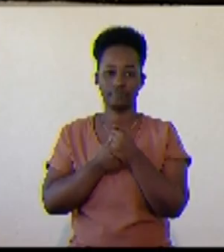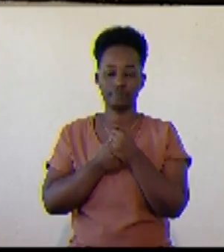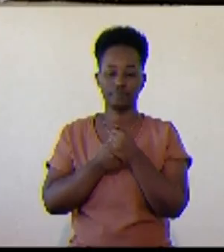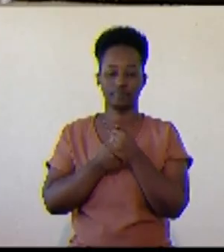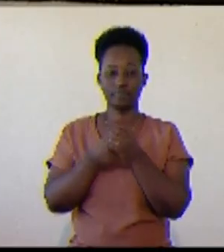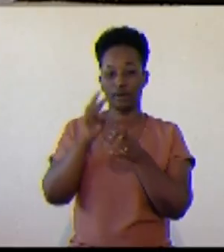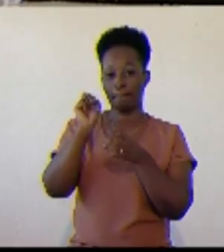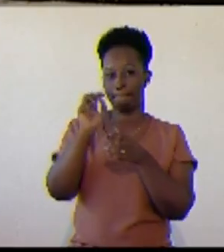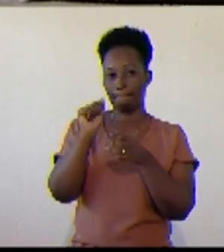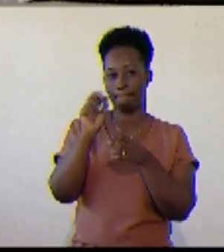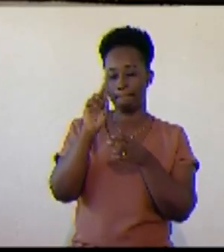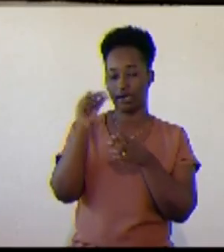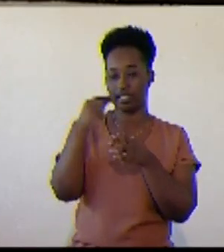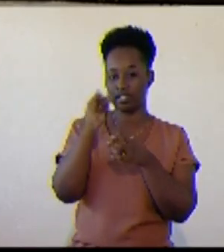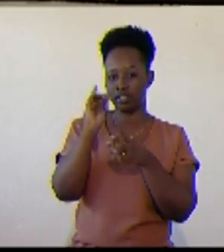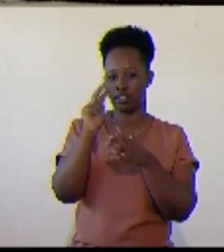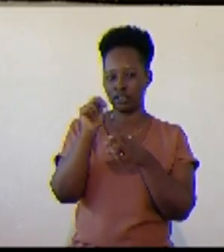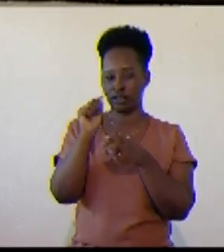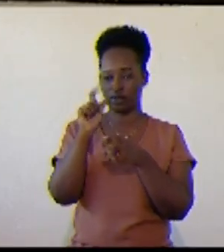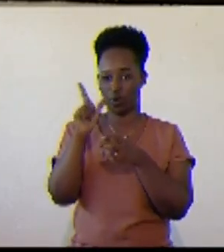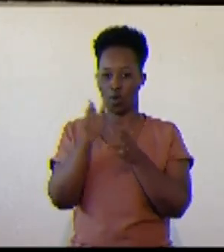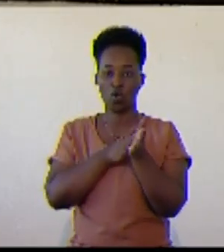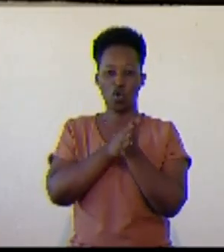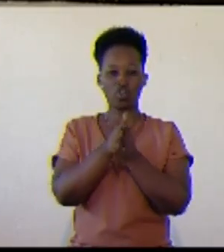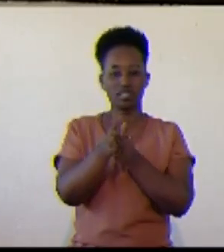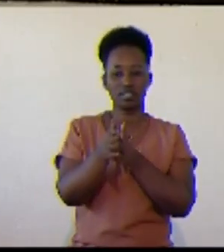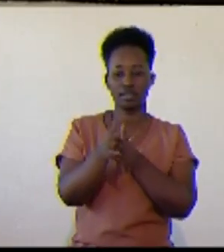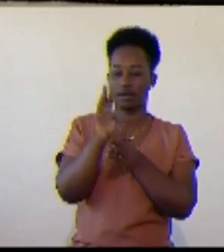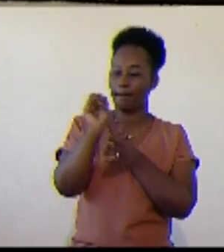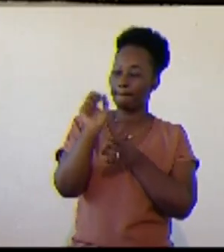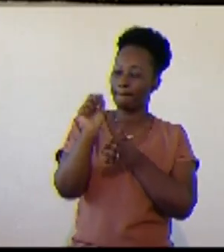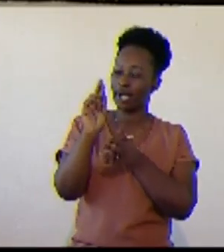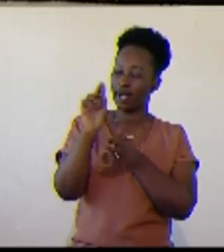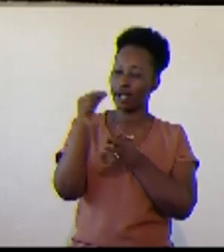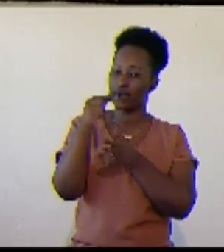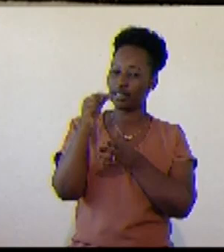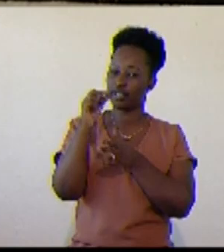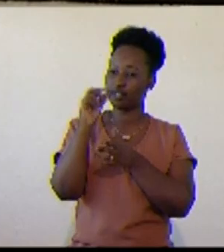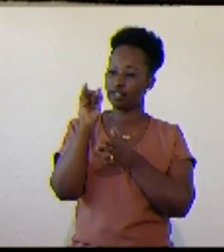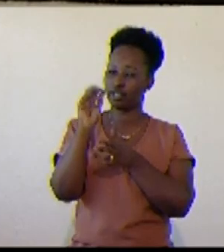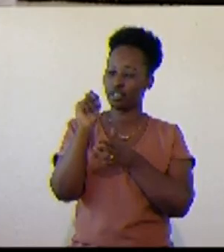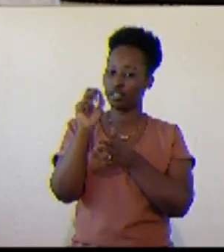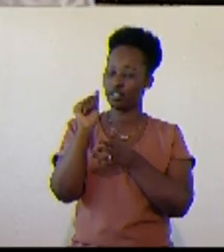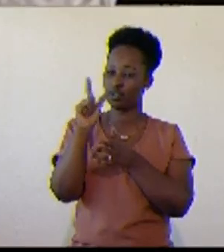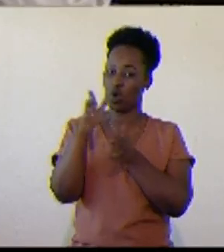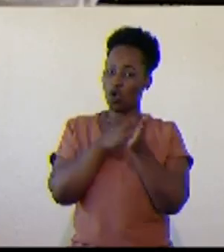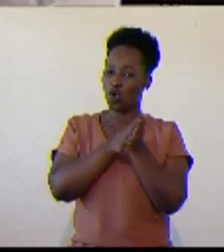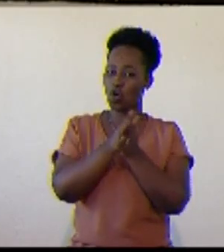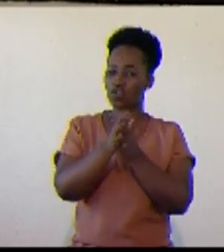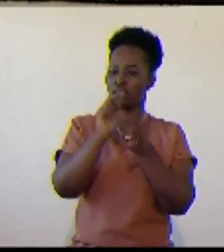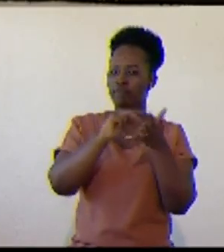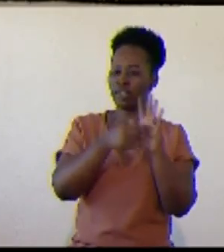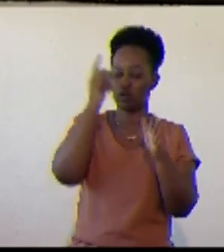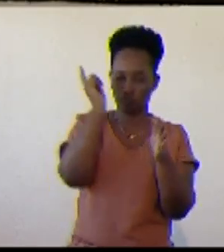the marginal cost. What is marginal cost? Marginal costs. And what is a cost? A